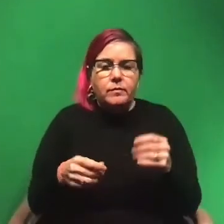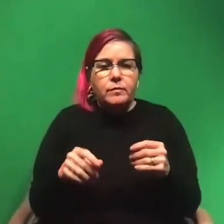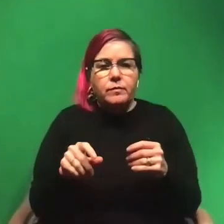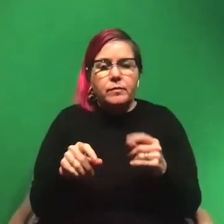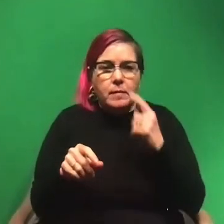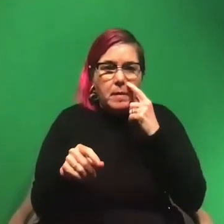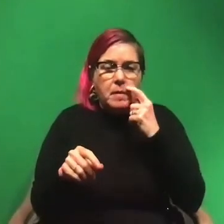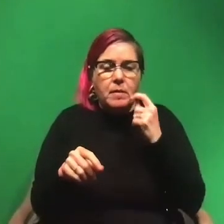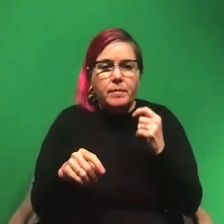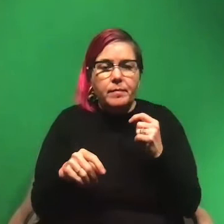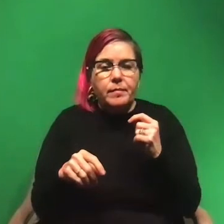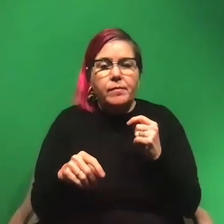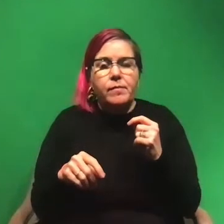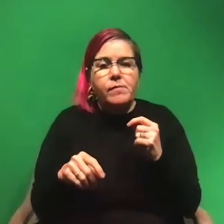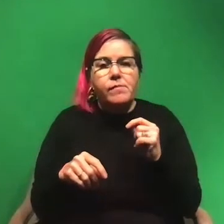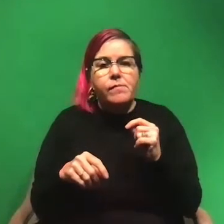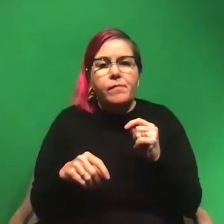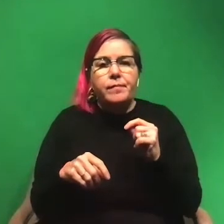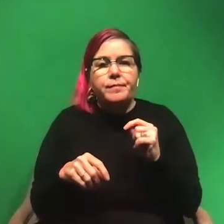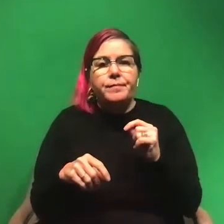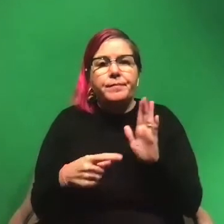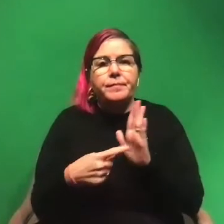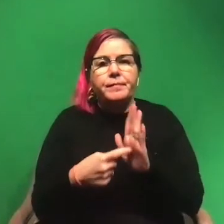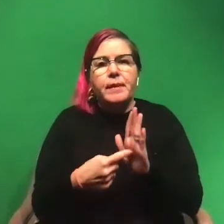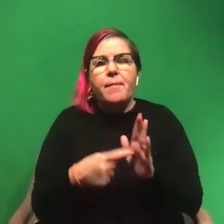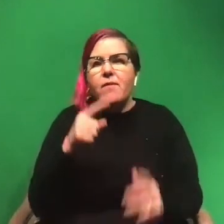in a mouse example, in a mouse